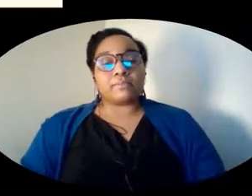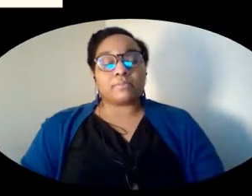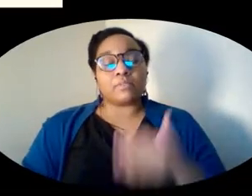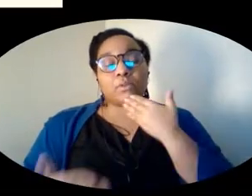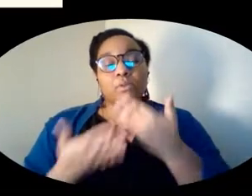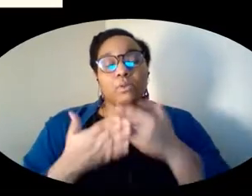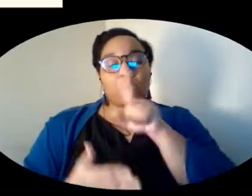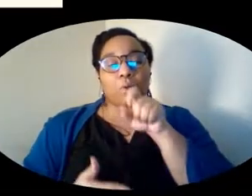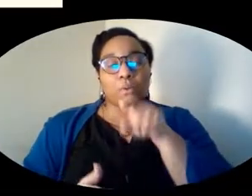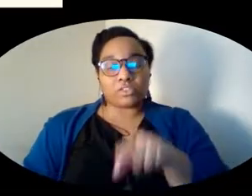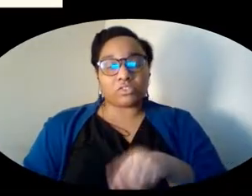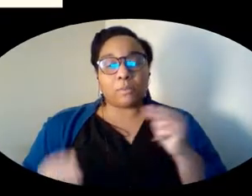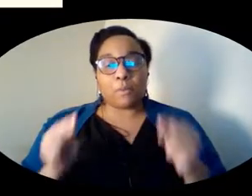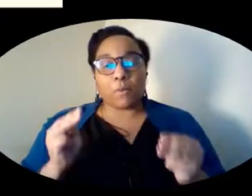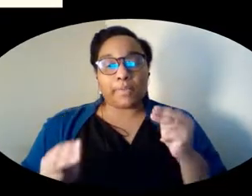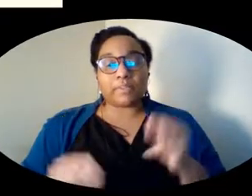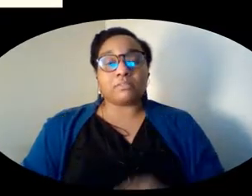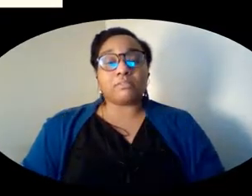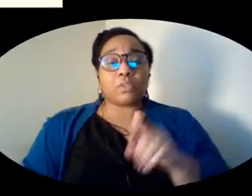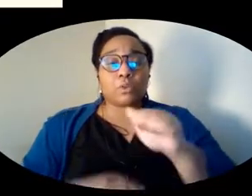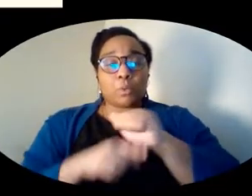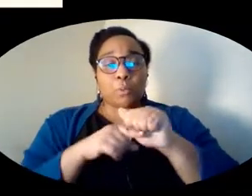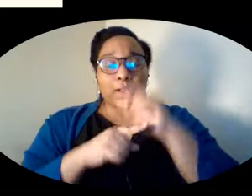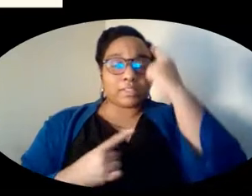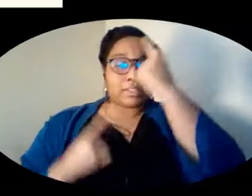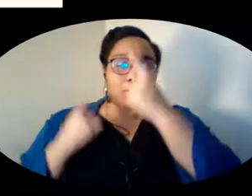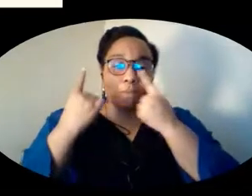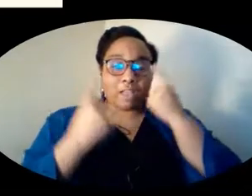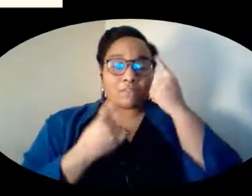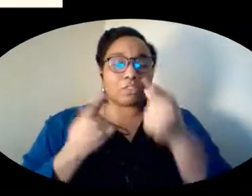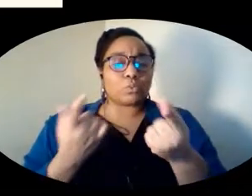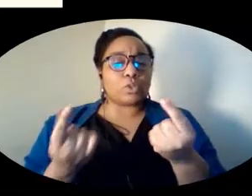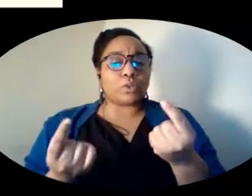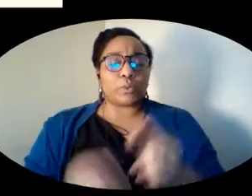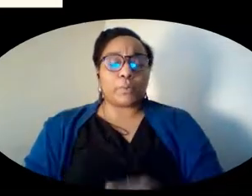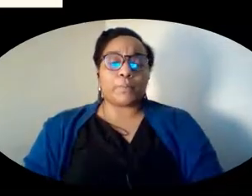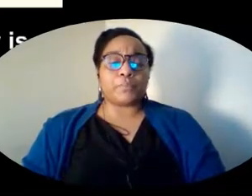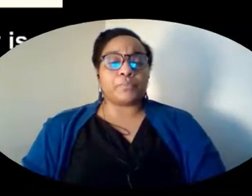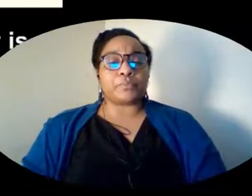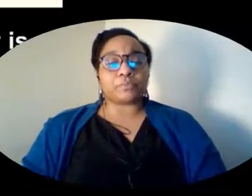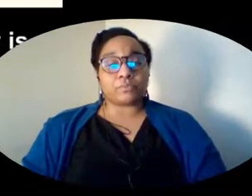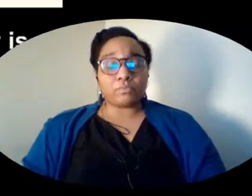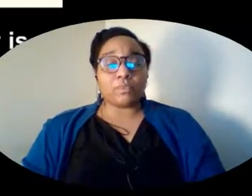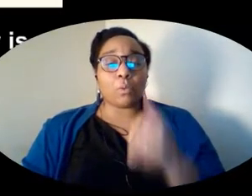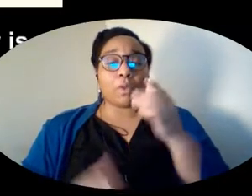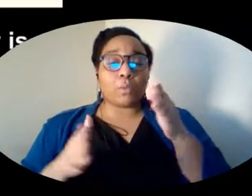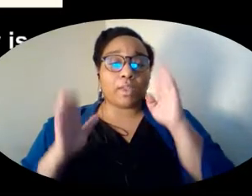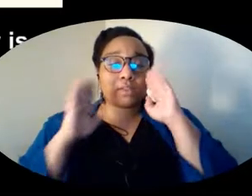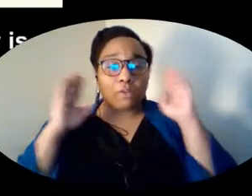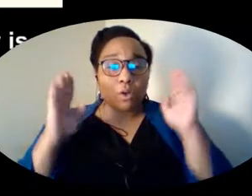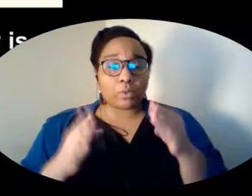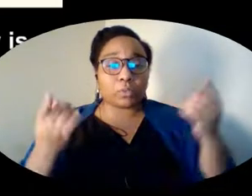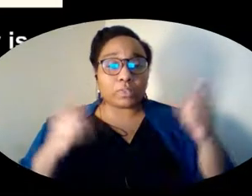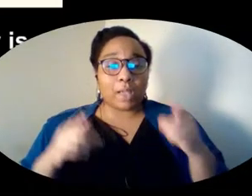Good question, Moby. How can you practice mindfulness? One way to focus on